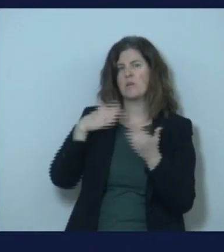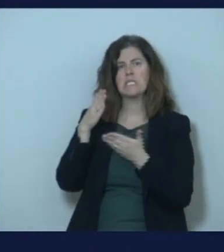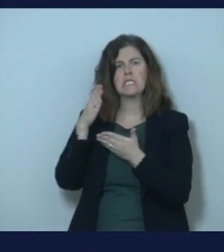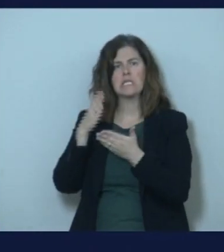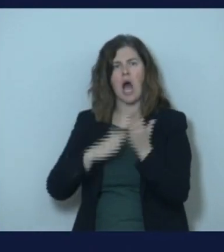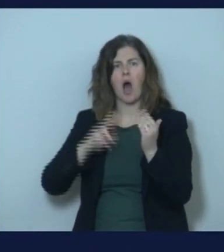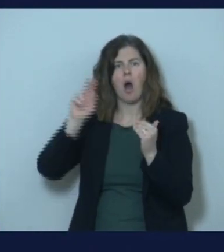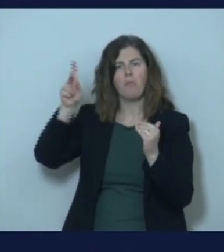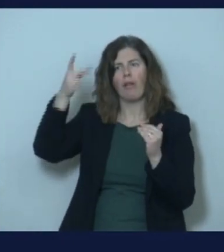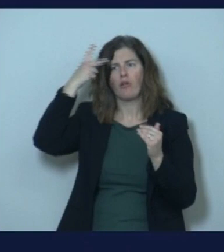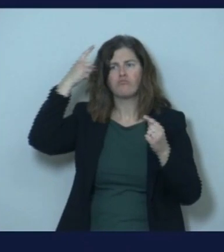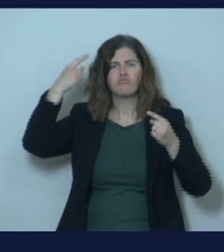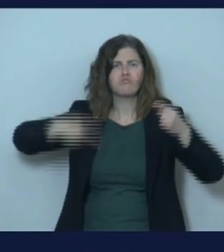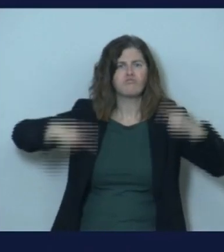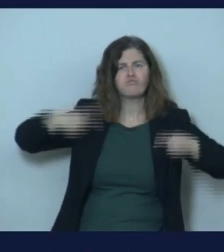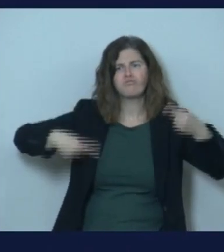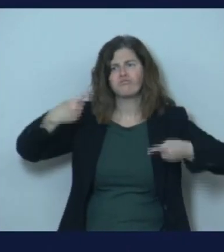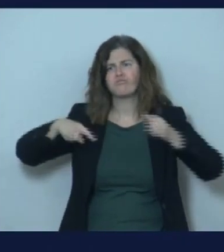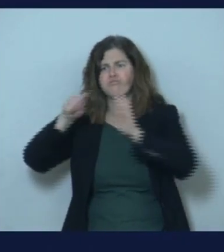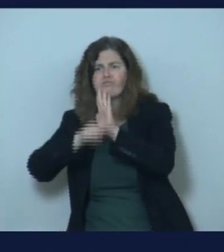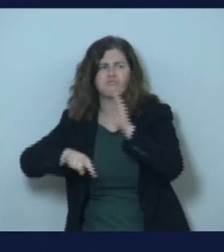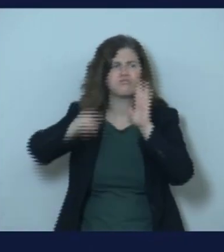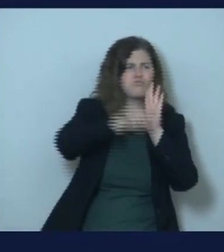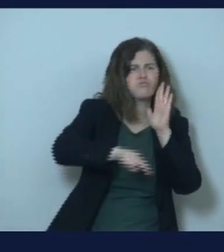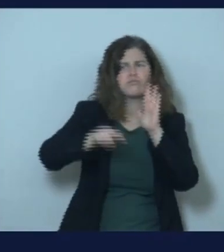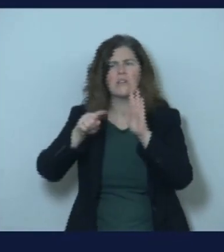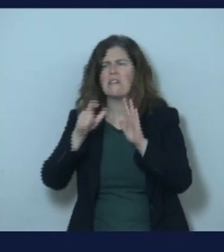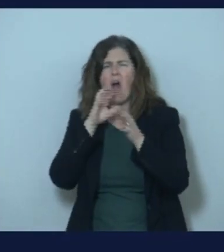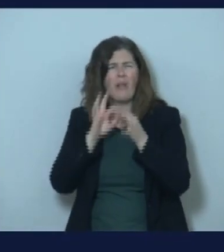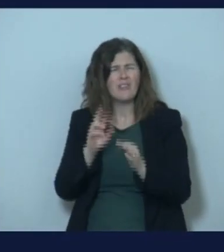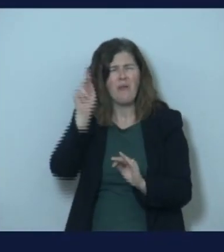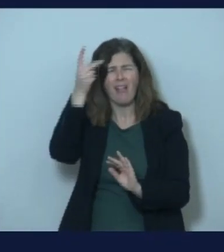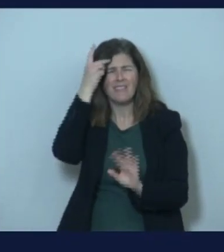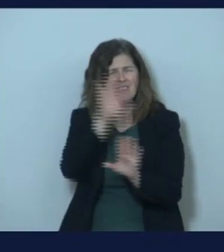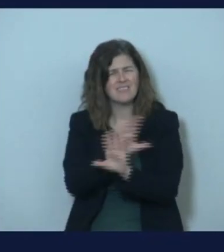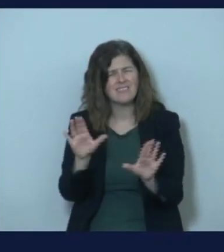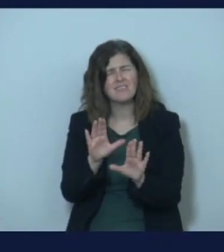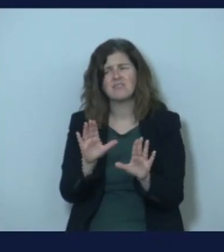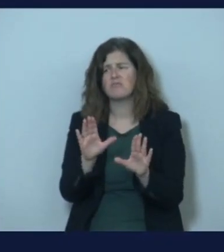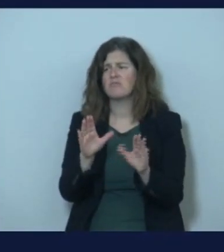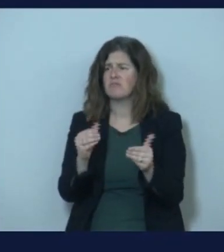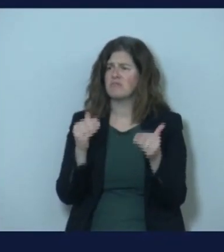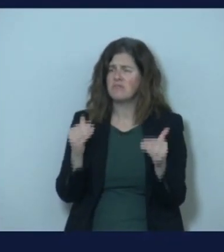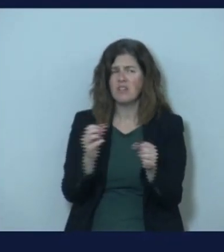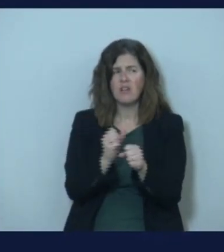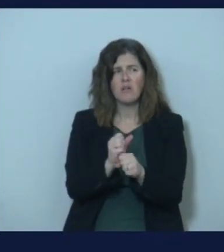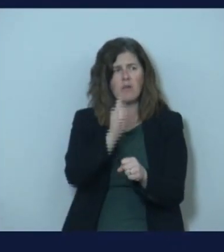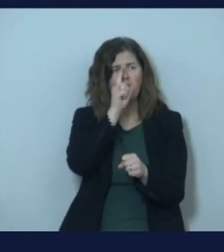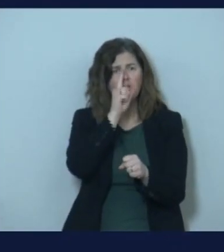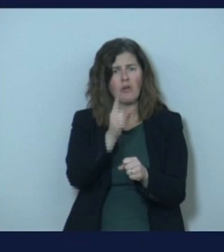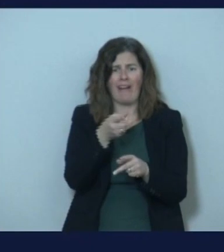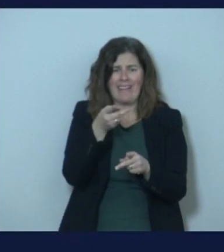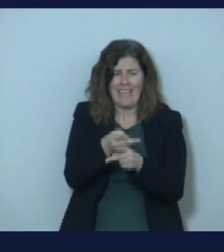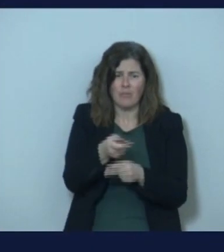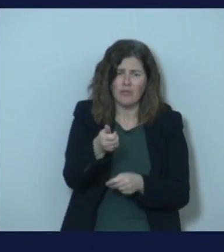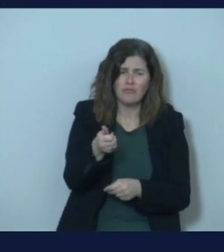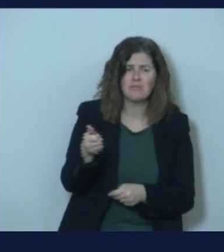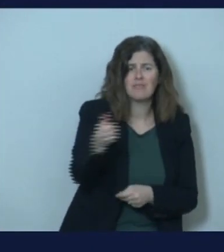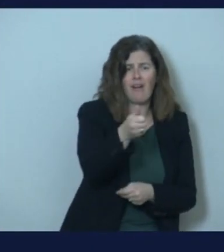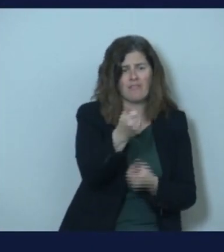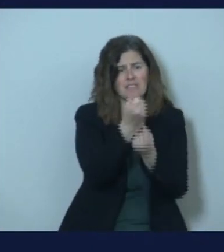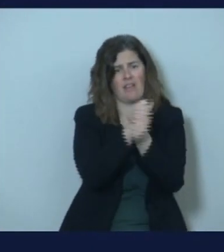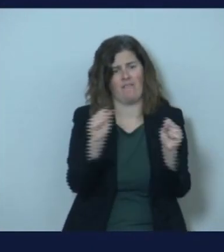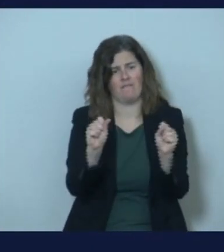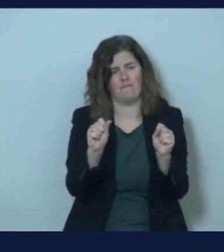political discourse around the country. For us, it's not about politics. This is just about making sure that I keep you as safe as